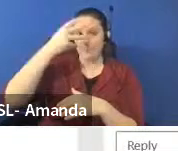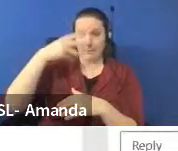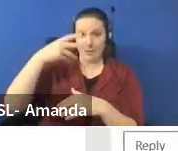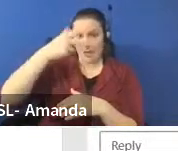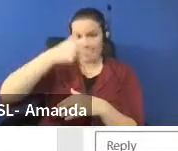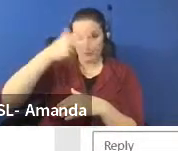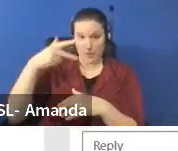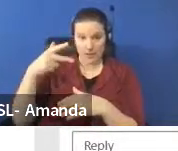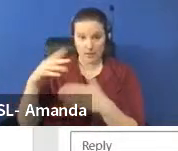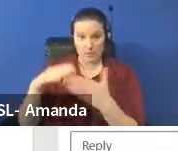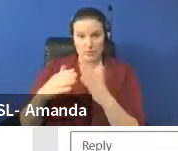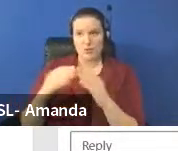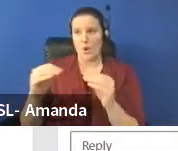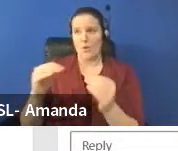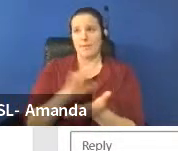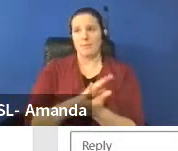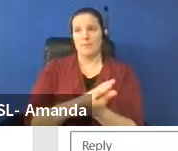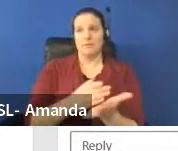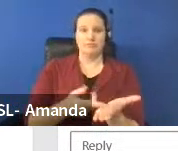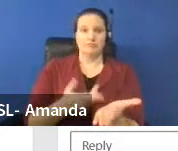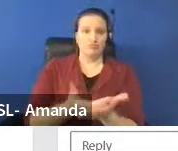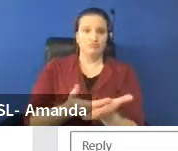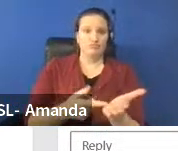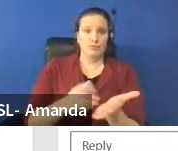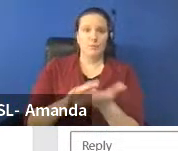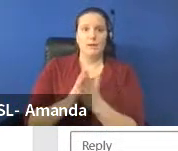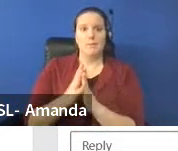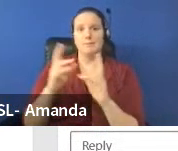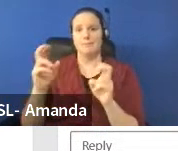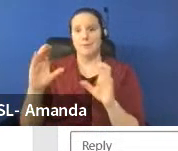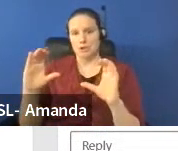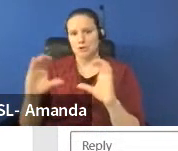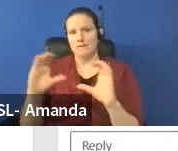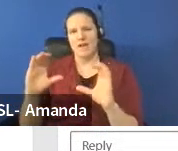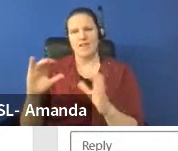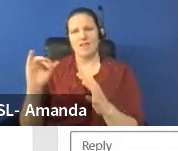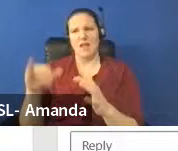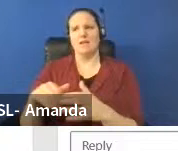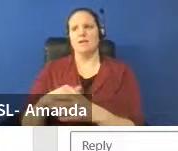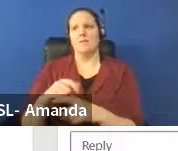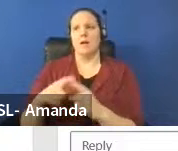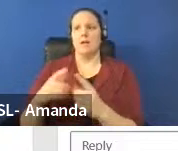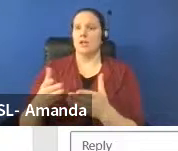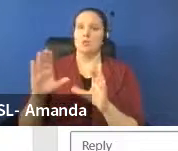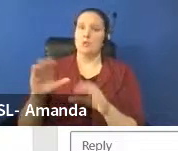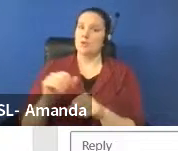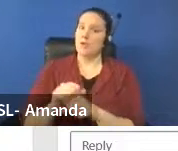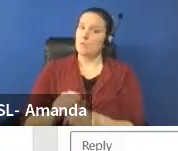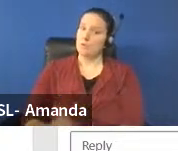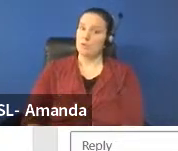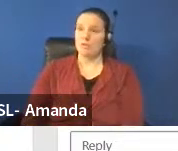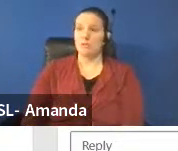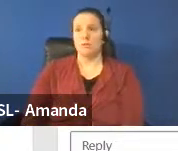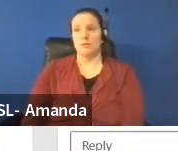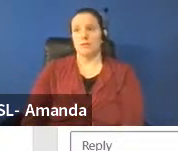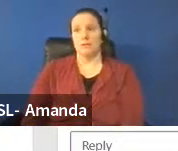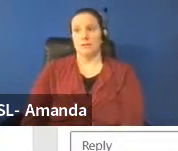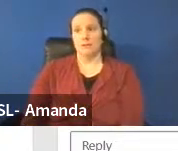have, papers potentially to become quote unquote certified, but are out here doing great work.